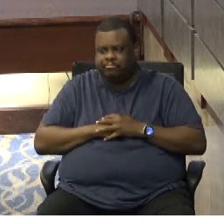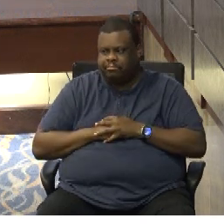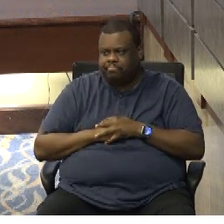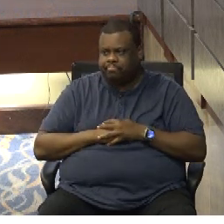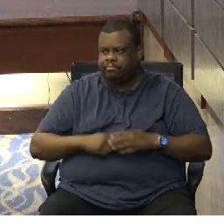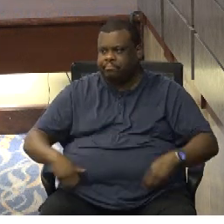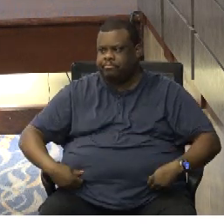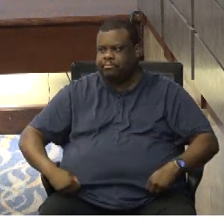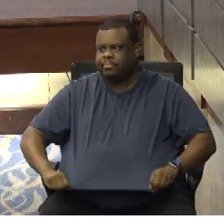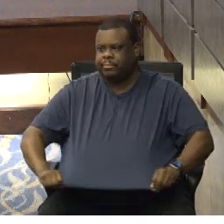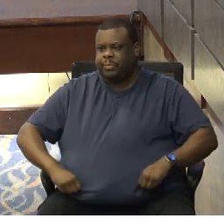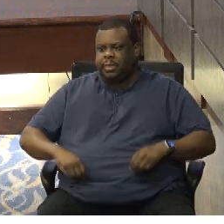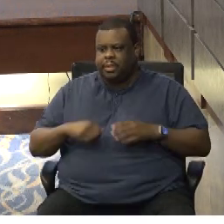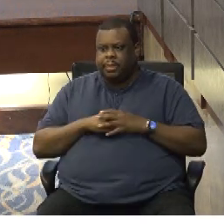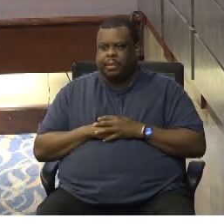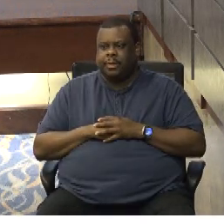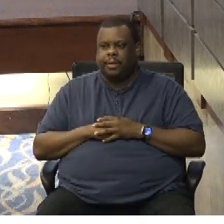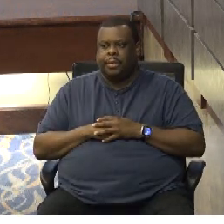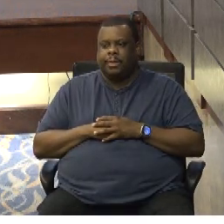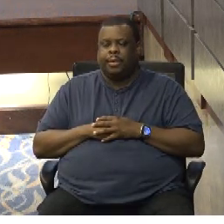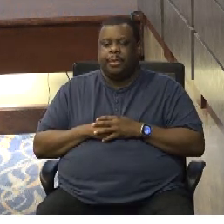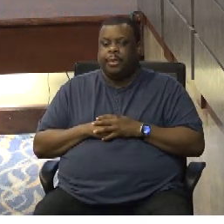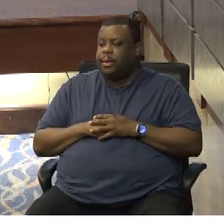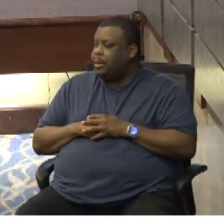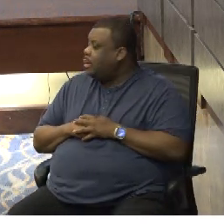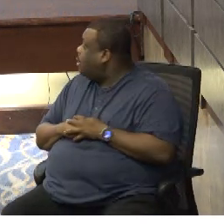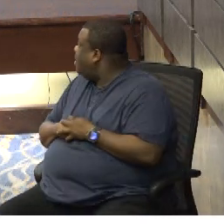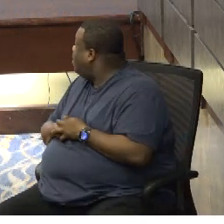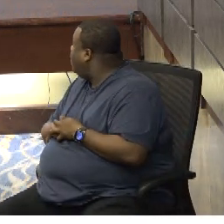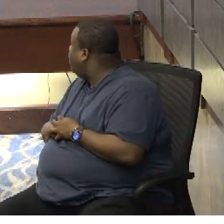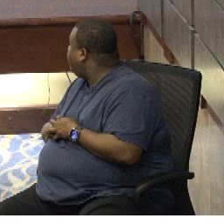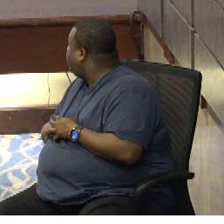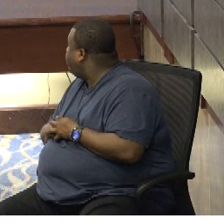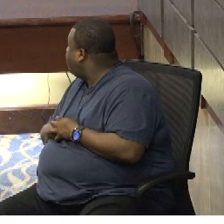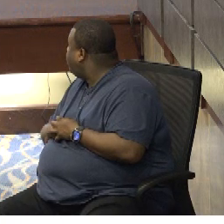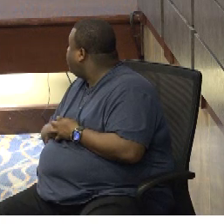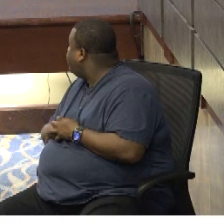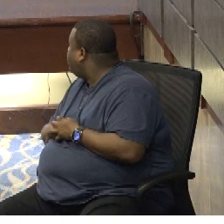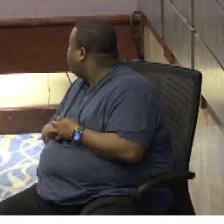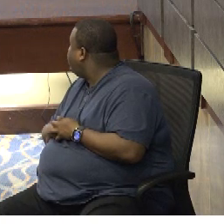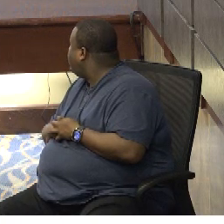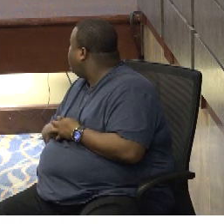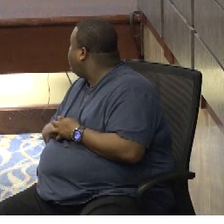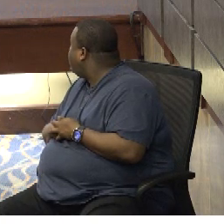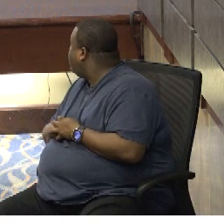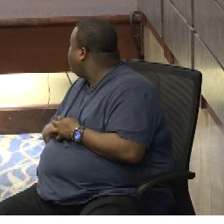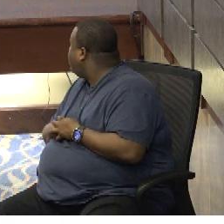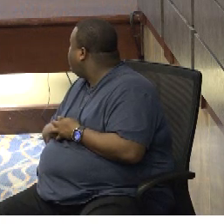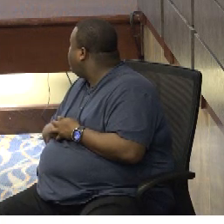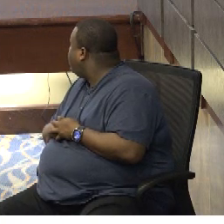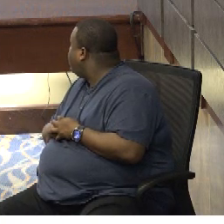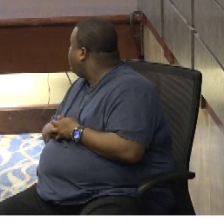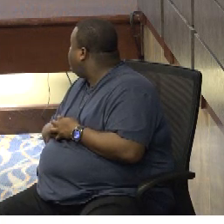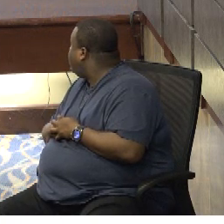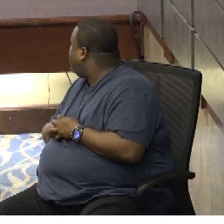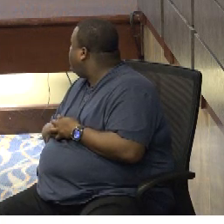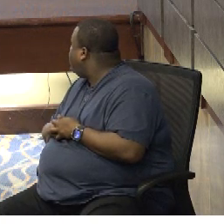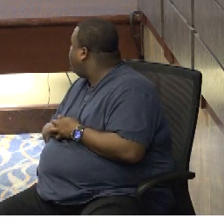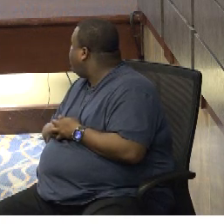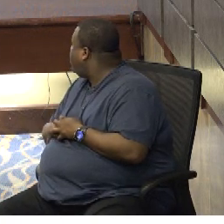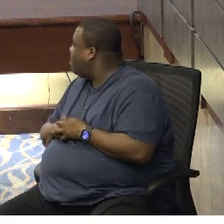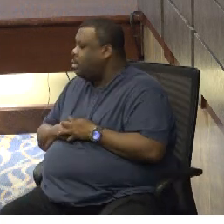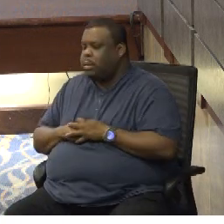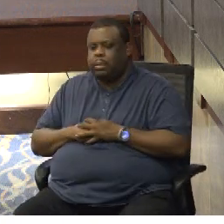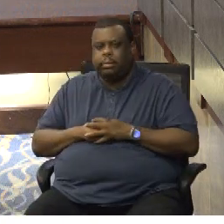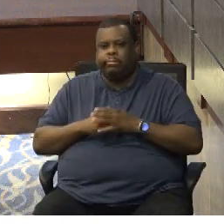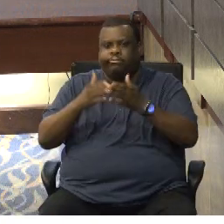All right, so public broadband. The project in total covers 8 facilities across the city, including the South Waco Community